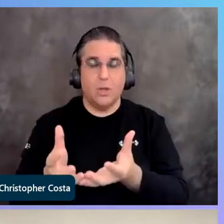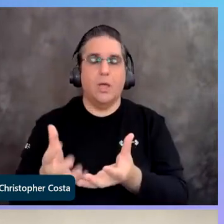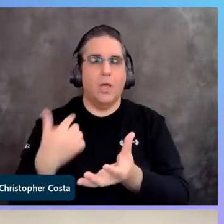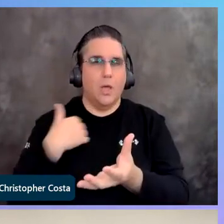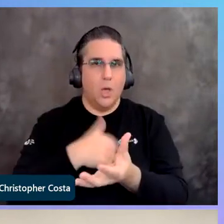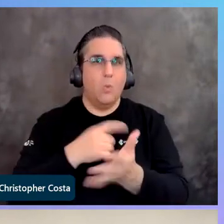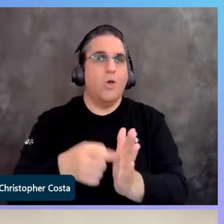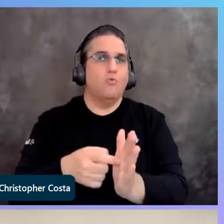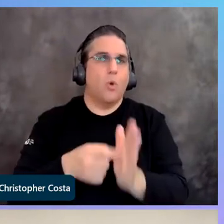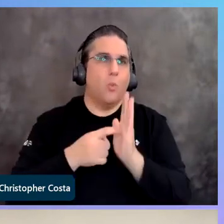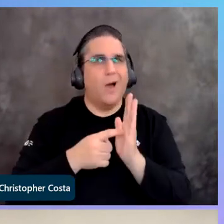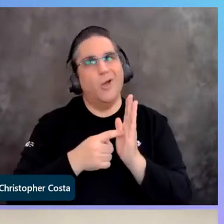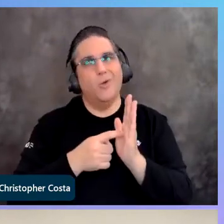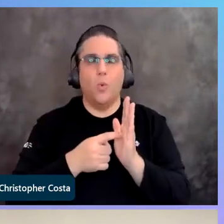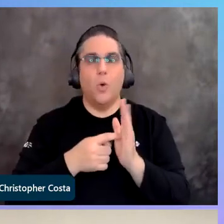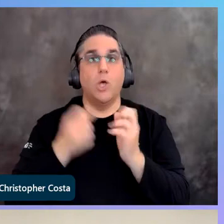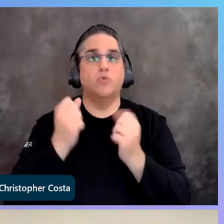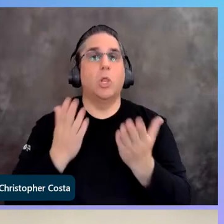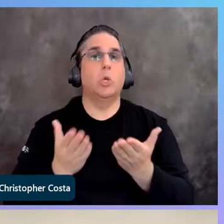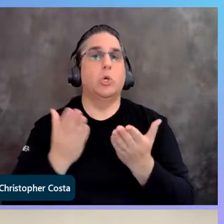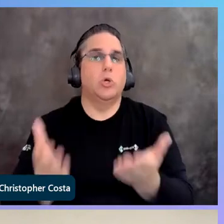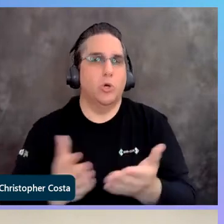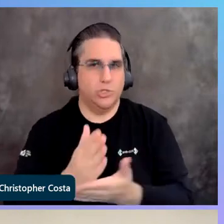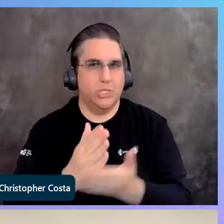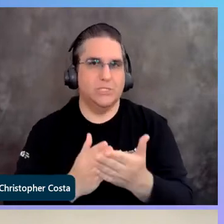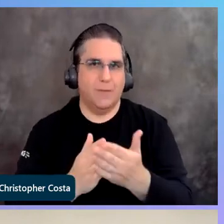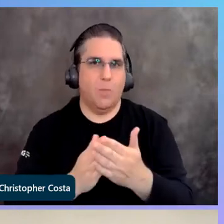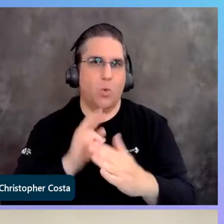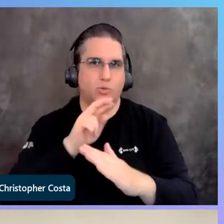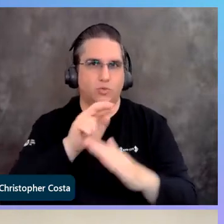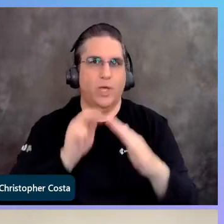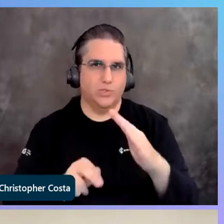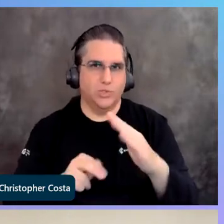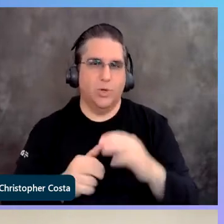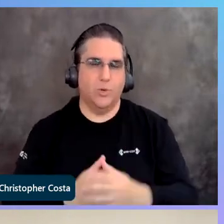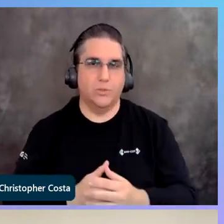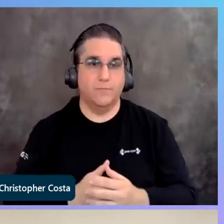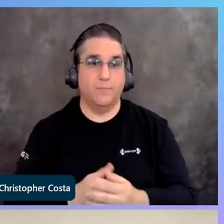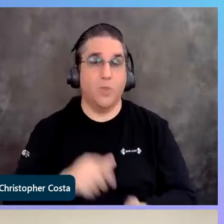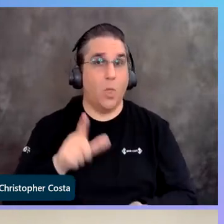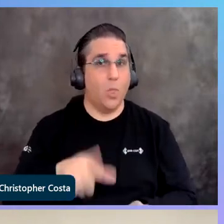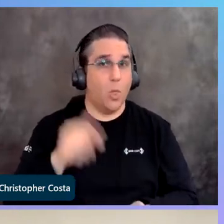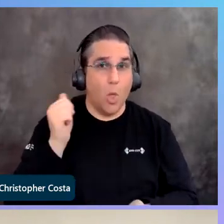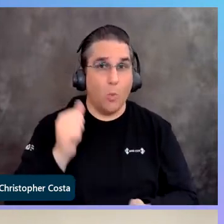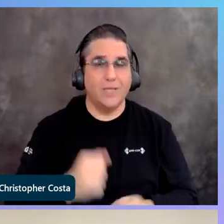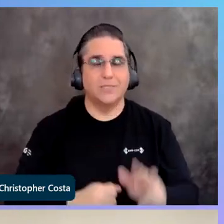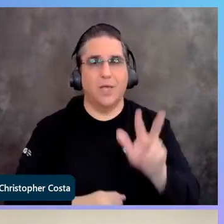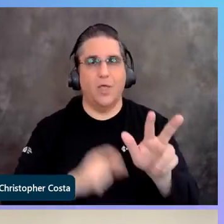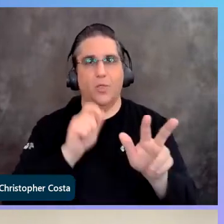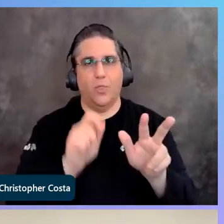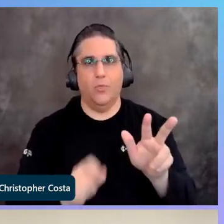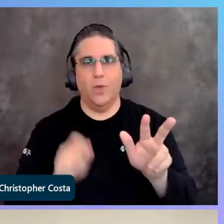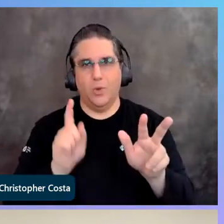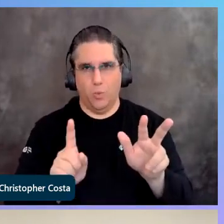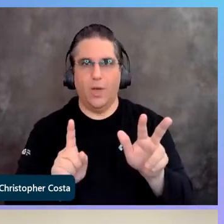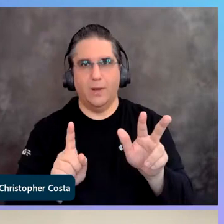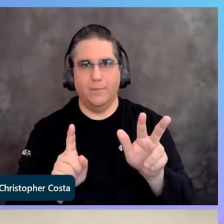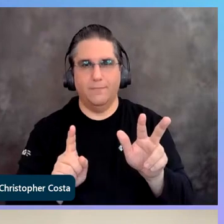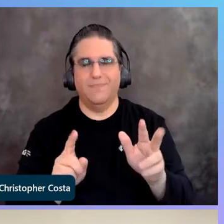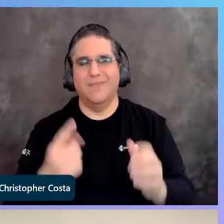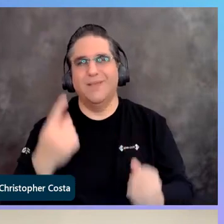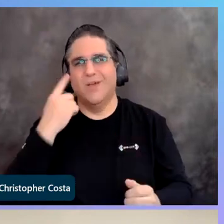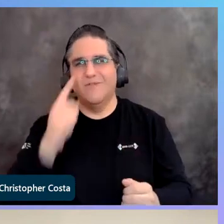least strongly encouraged to hit. At the lowest level is 3:1. That would be used for icons,